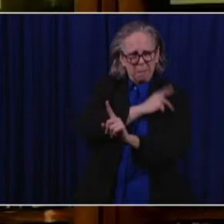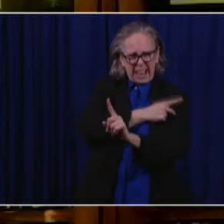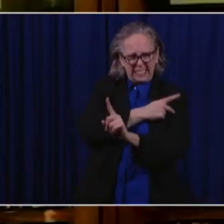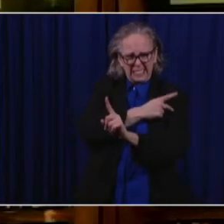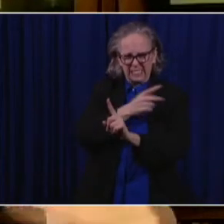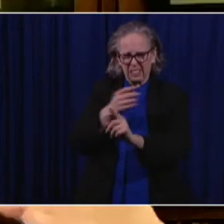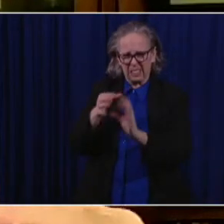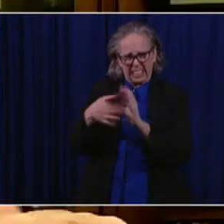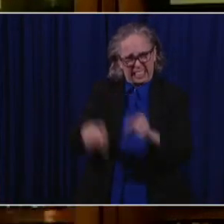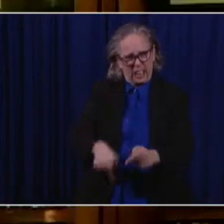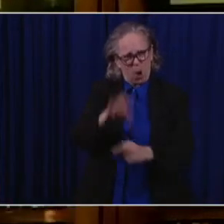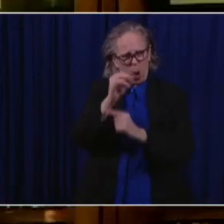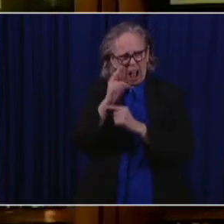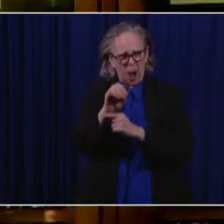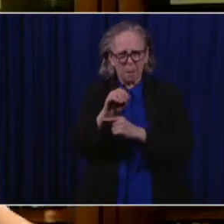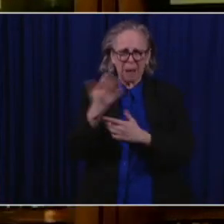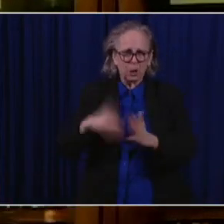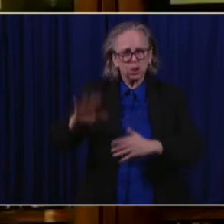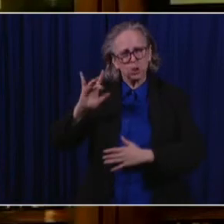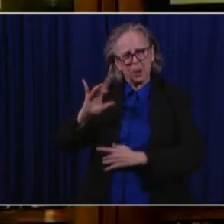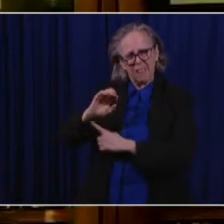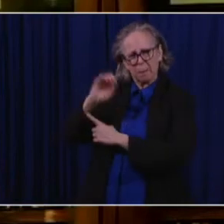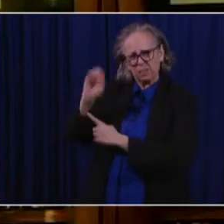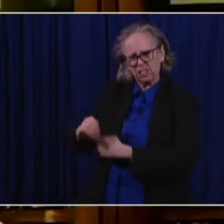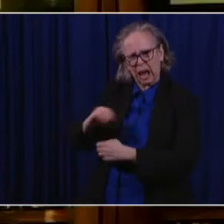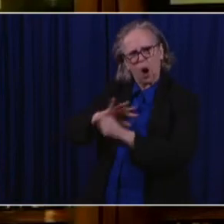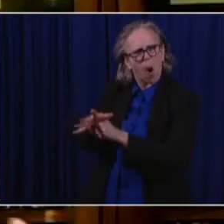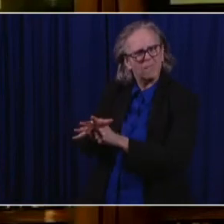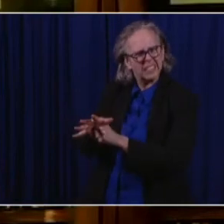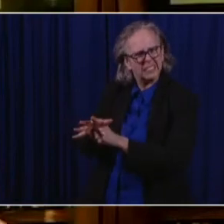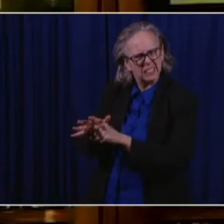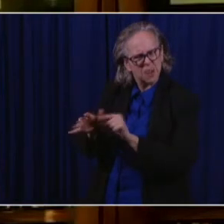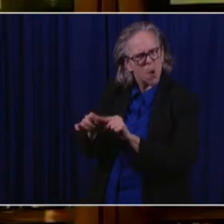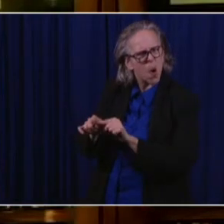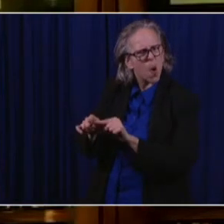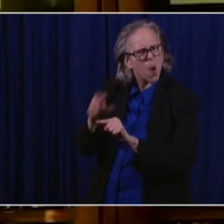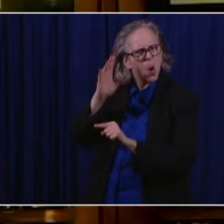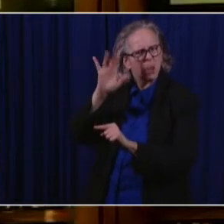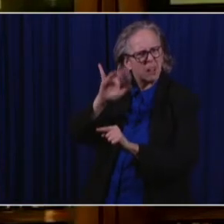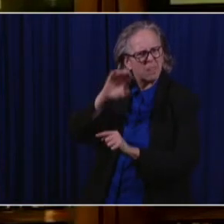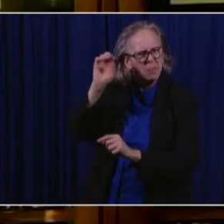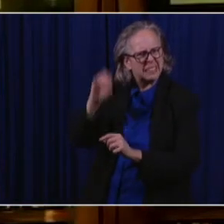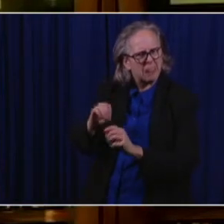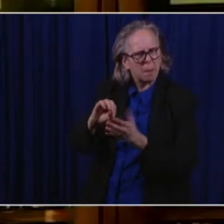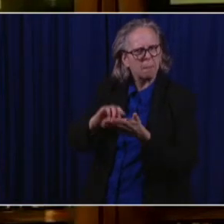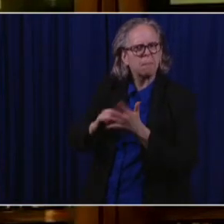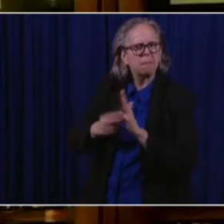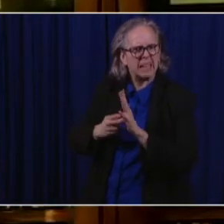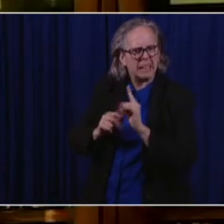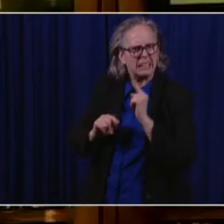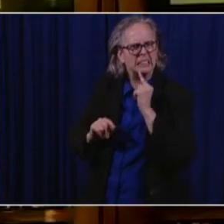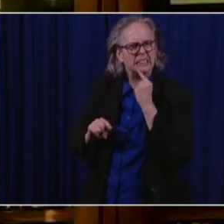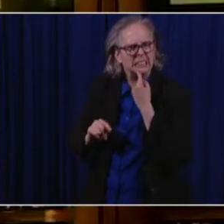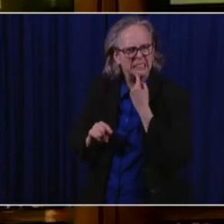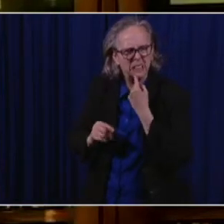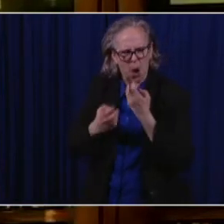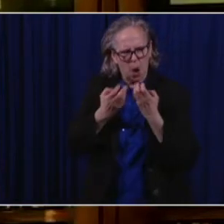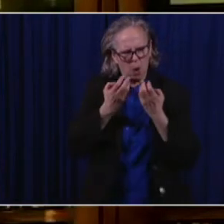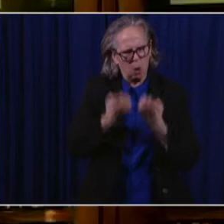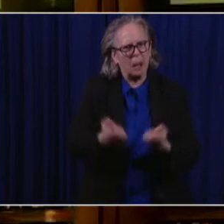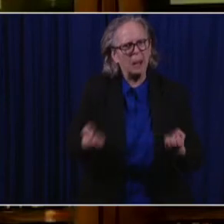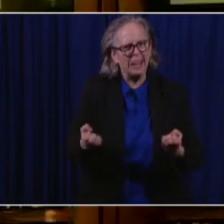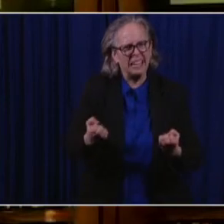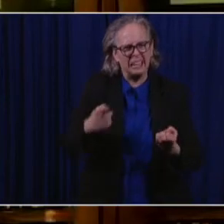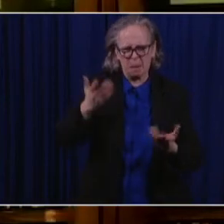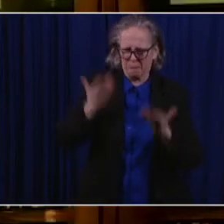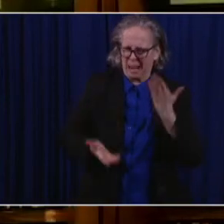COVID, it doesn't take a whole lot of growth to figure out there's going to be somebody who's going to be shortchanged here from either their attention,